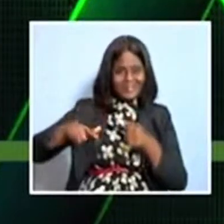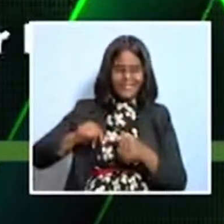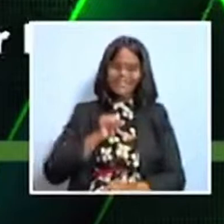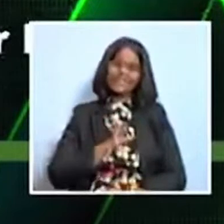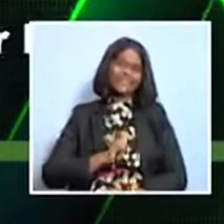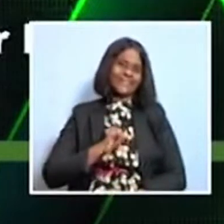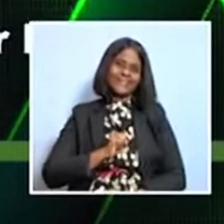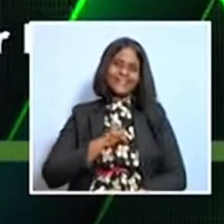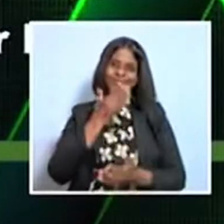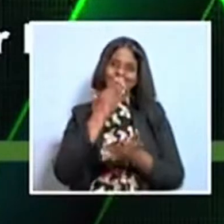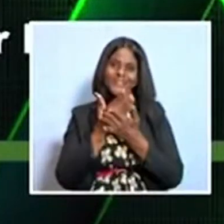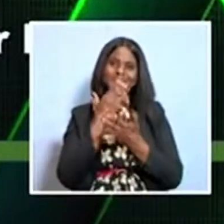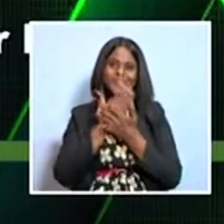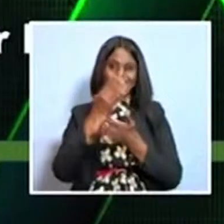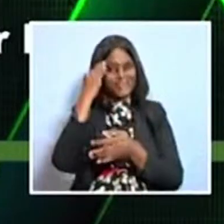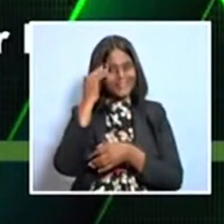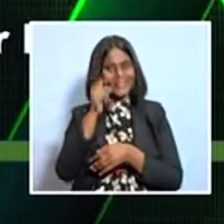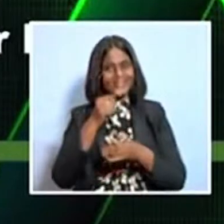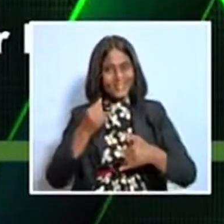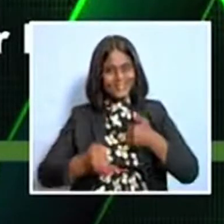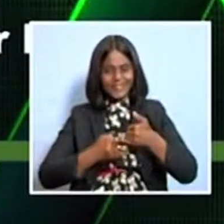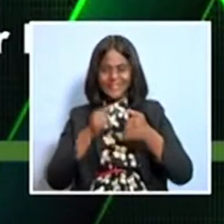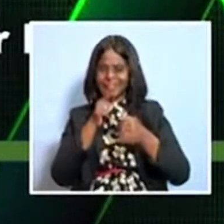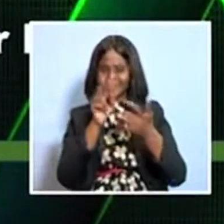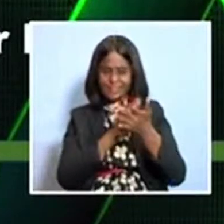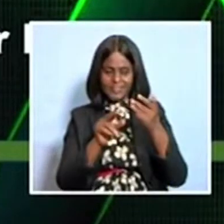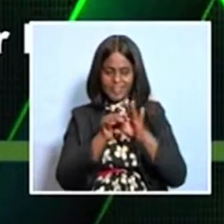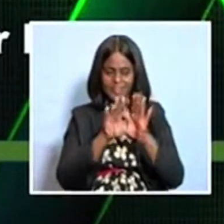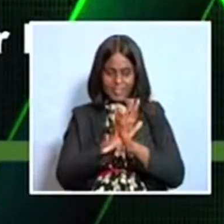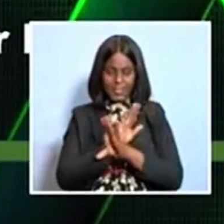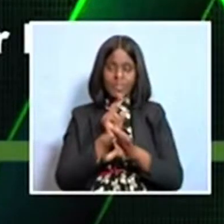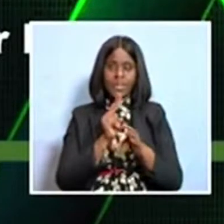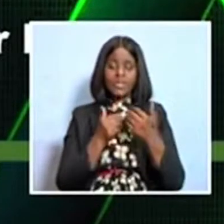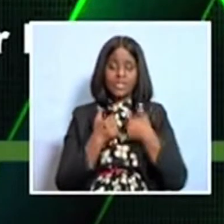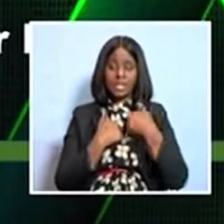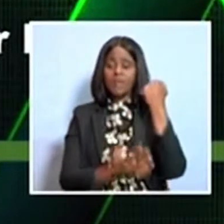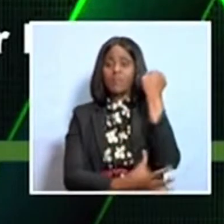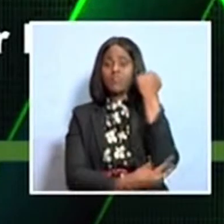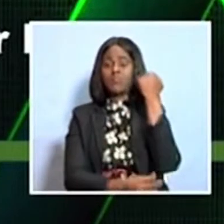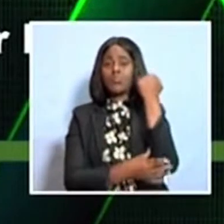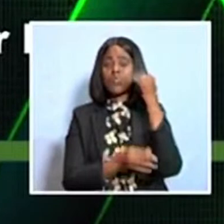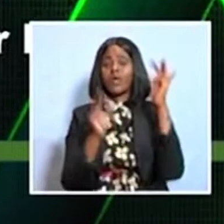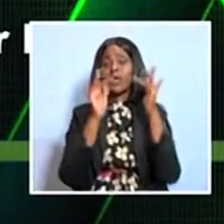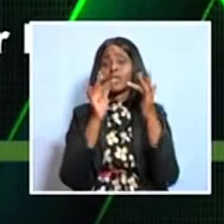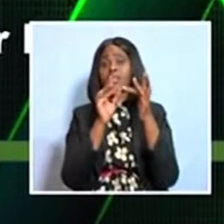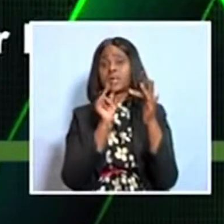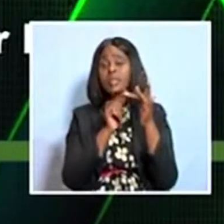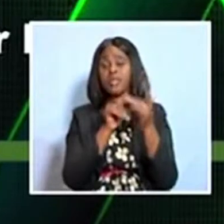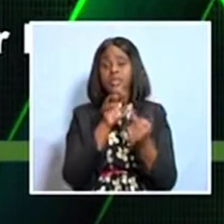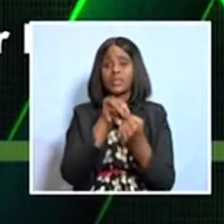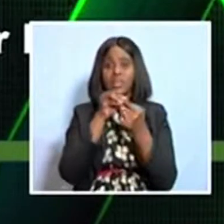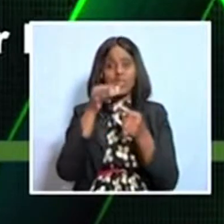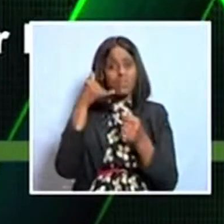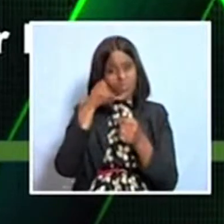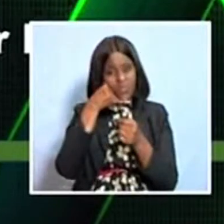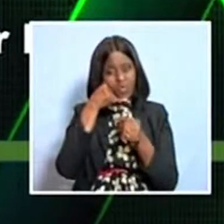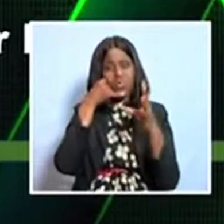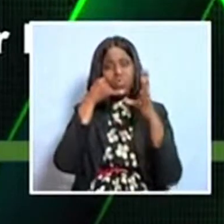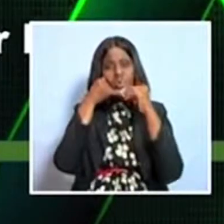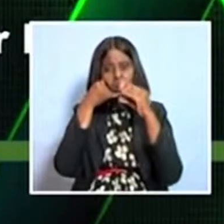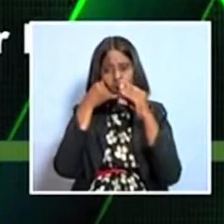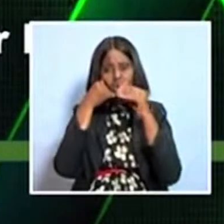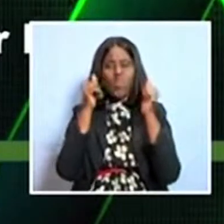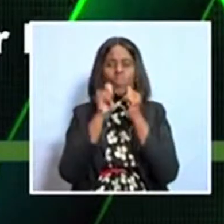but it's good to know that you're enjoying. This one reads, in Zambia we have got poor network, especially on phone calls and